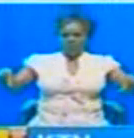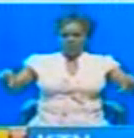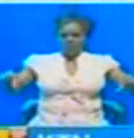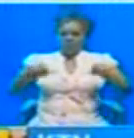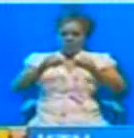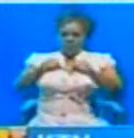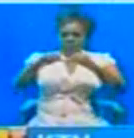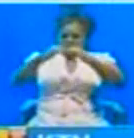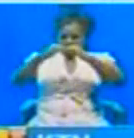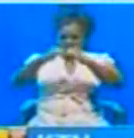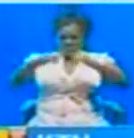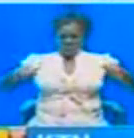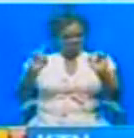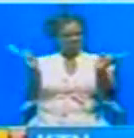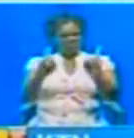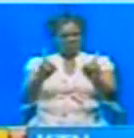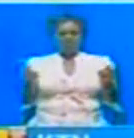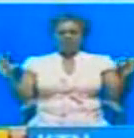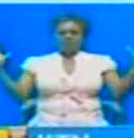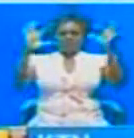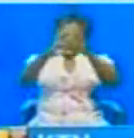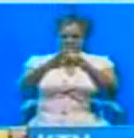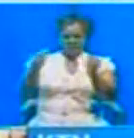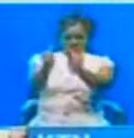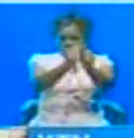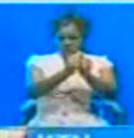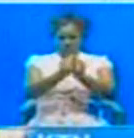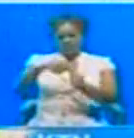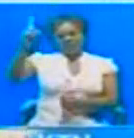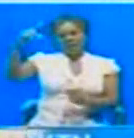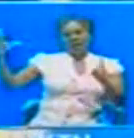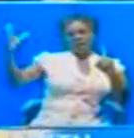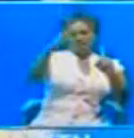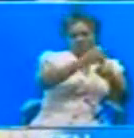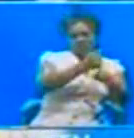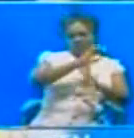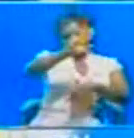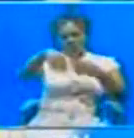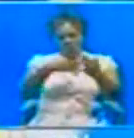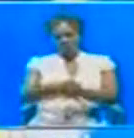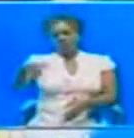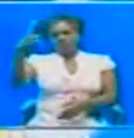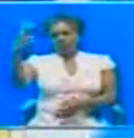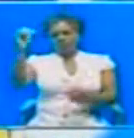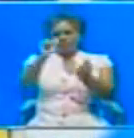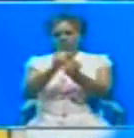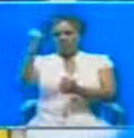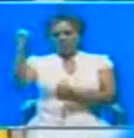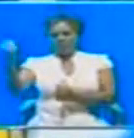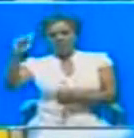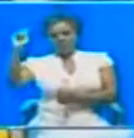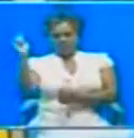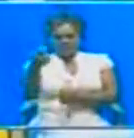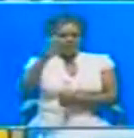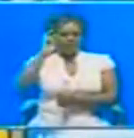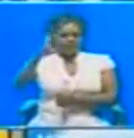resist division, and stay united, we will achieve greatness. In 2014, Kenya witnessed a